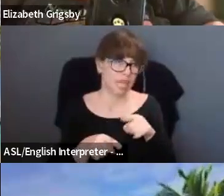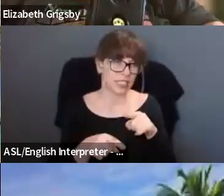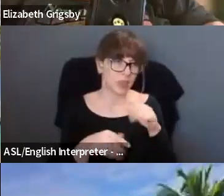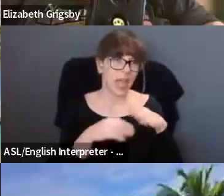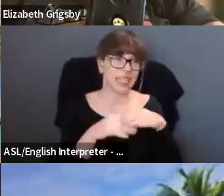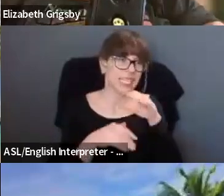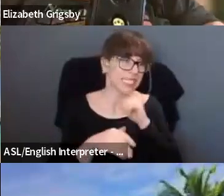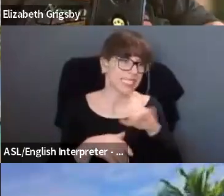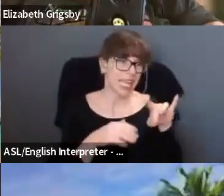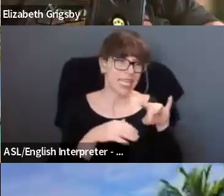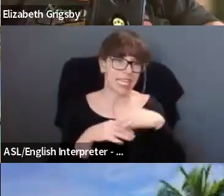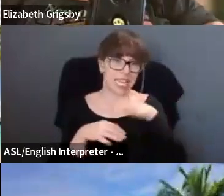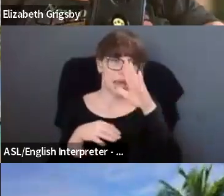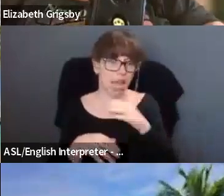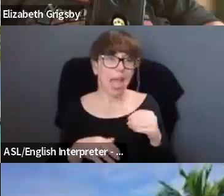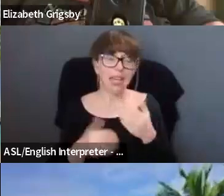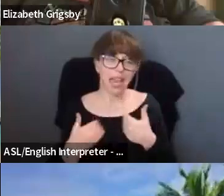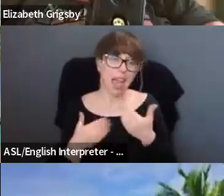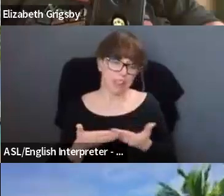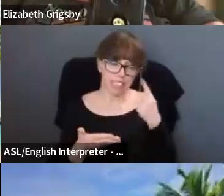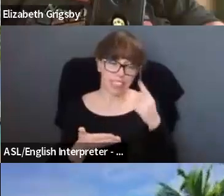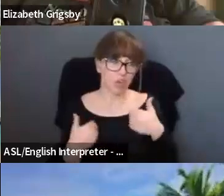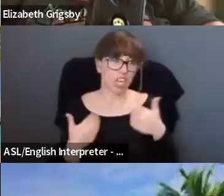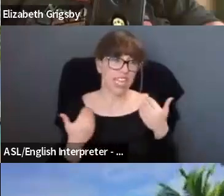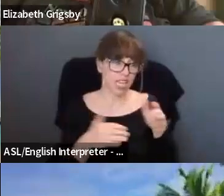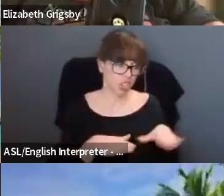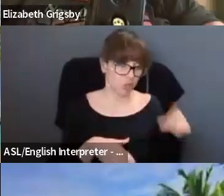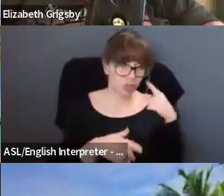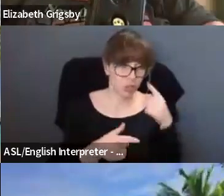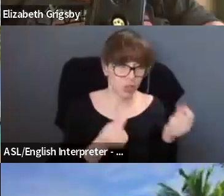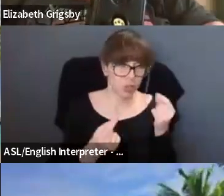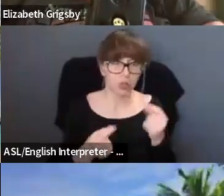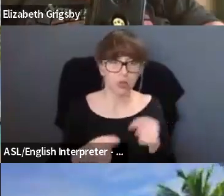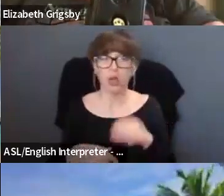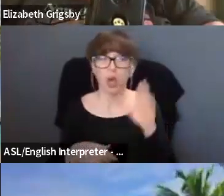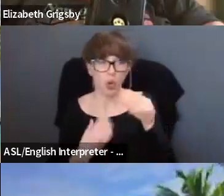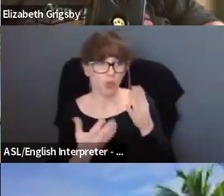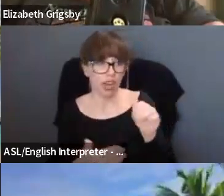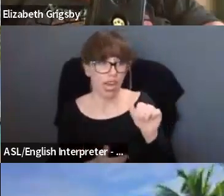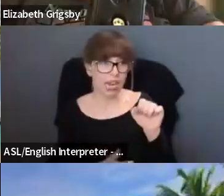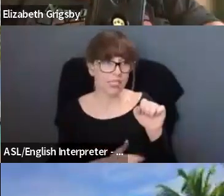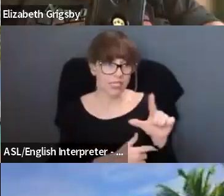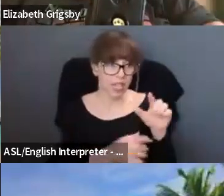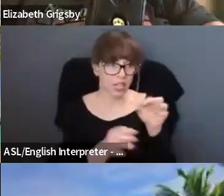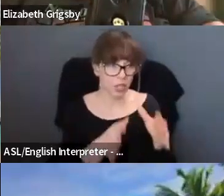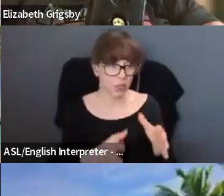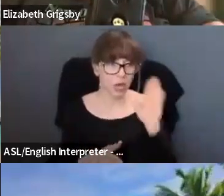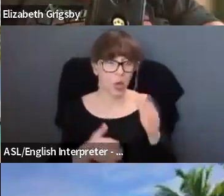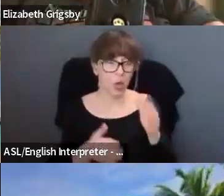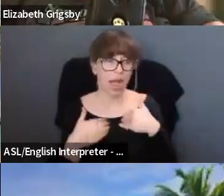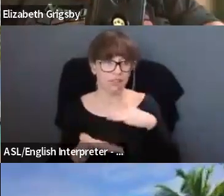there'll be stuff for younger kids to do as well. We'll have an ASL interpreter, we'll have Braille